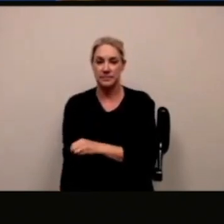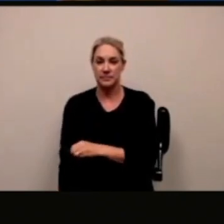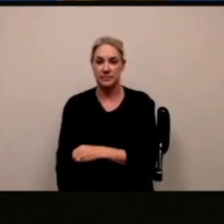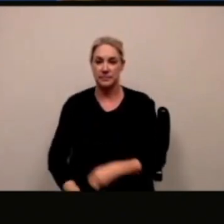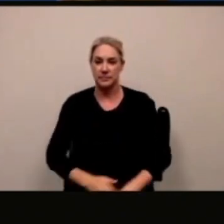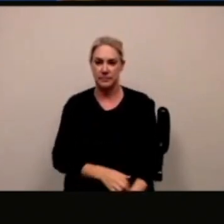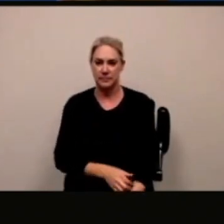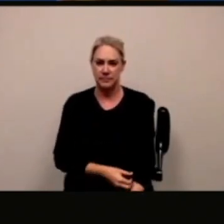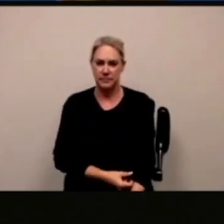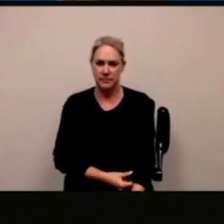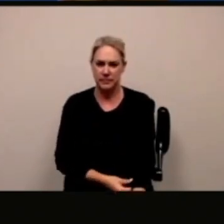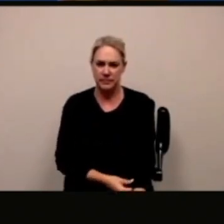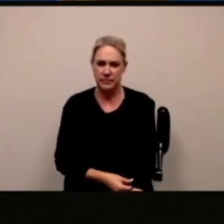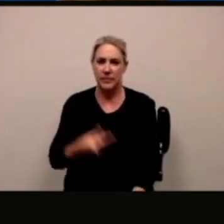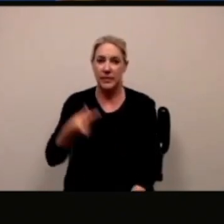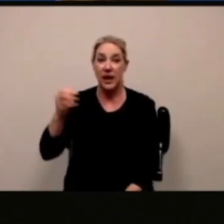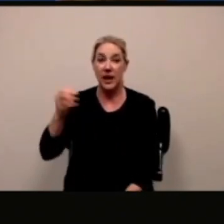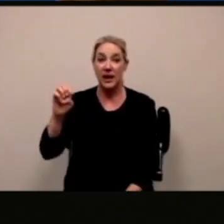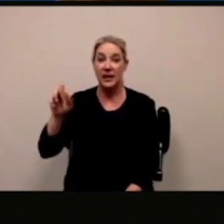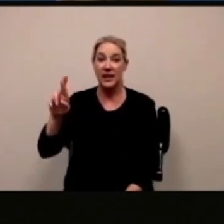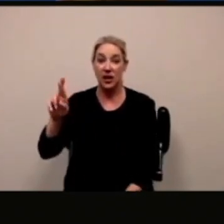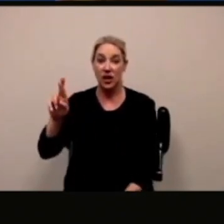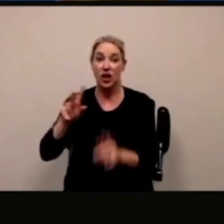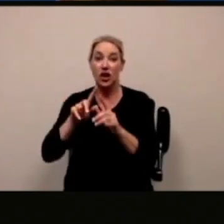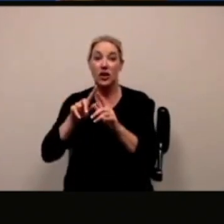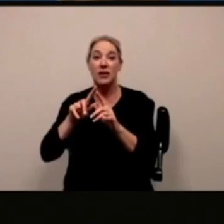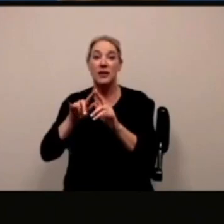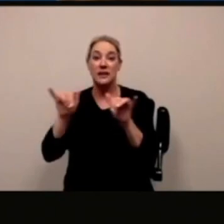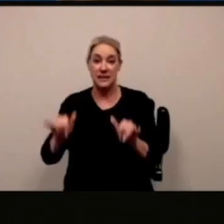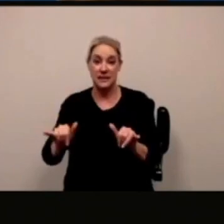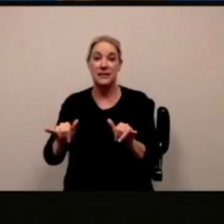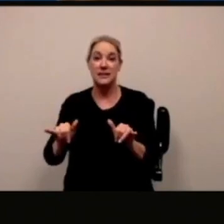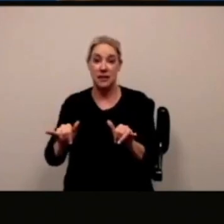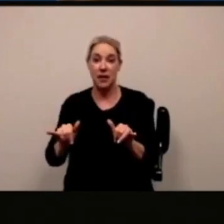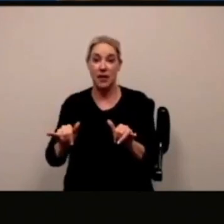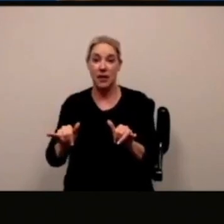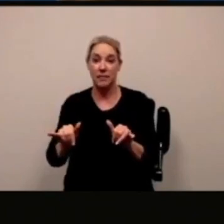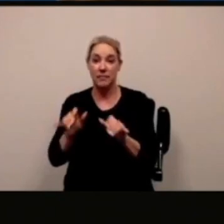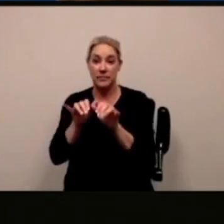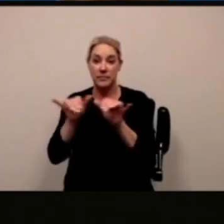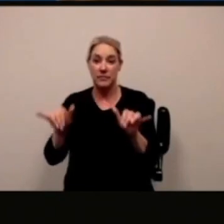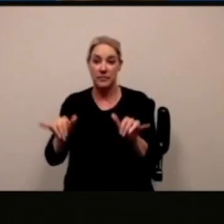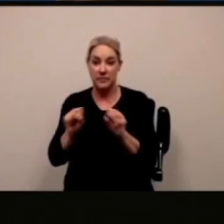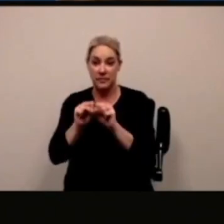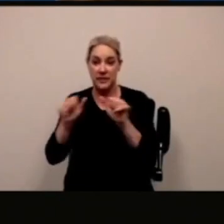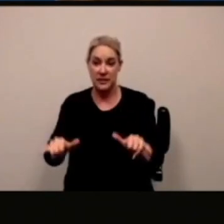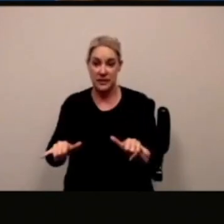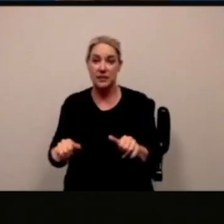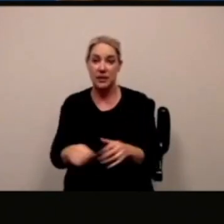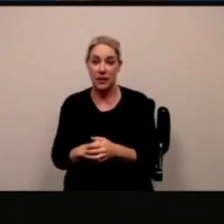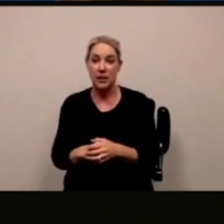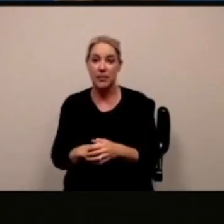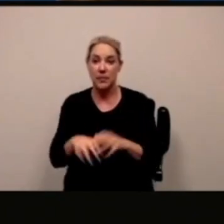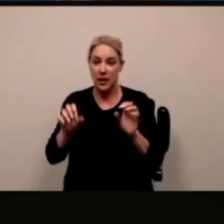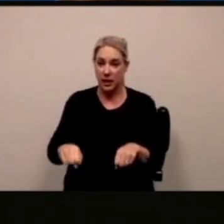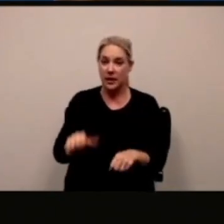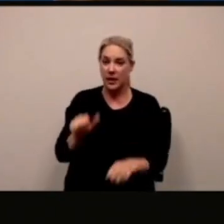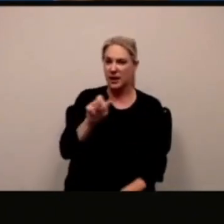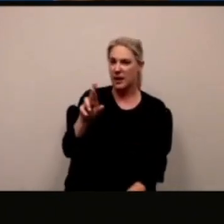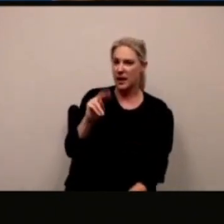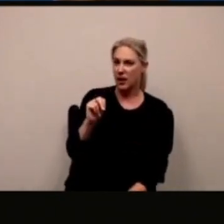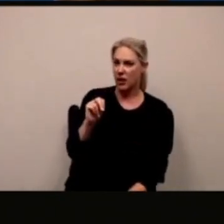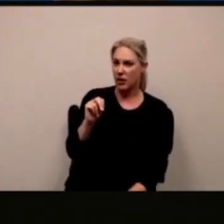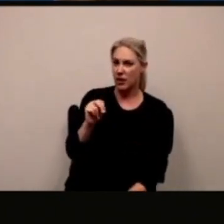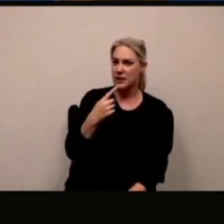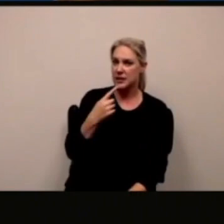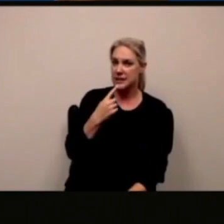Oh yeah, a gear system, right? You could do a gear system. Could you? Whoa. Could you? I think you could, right? Maybe.